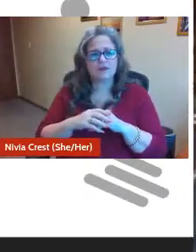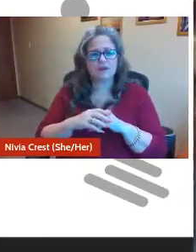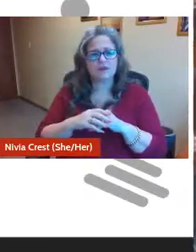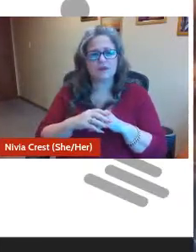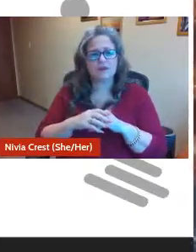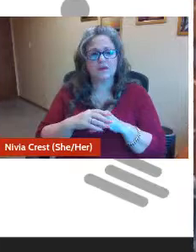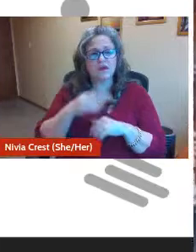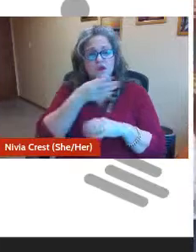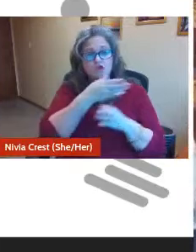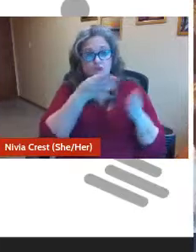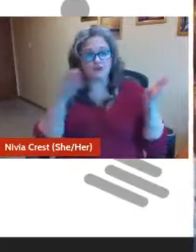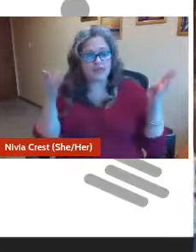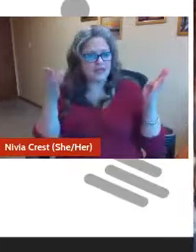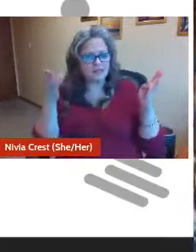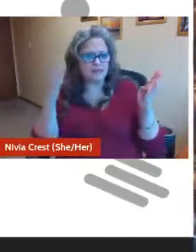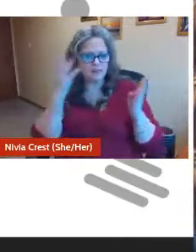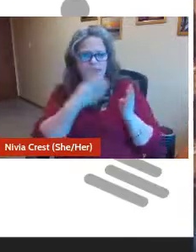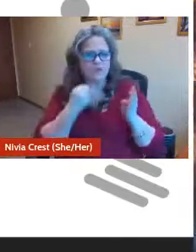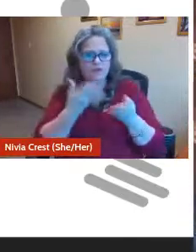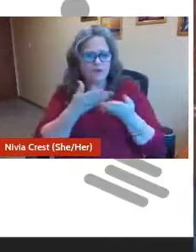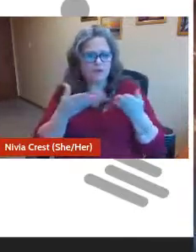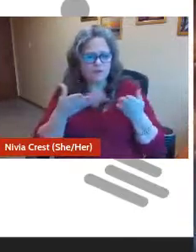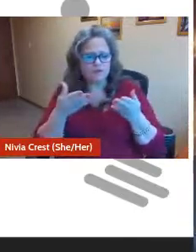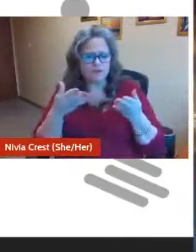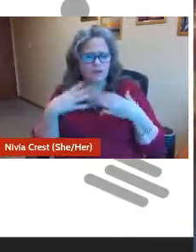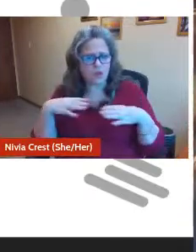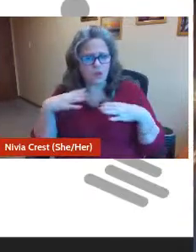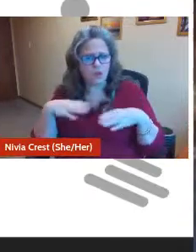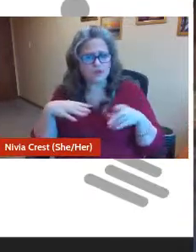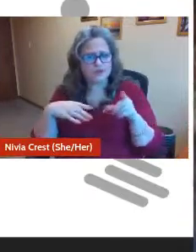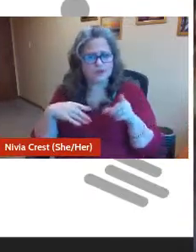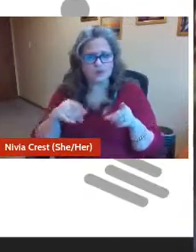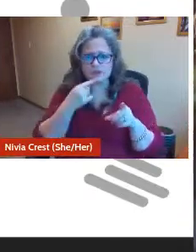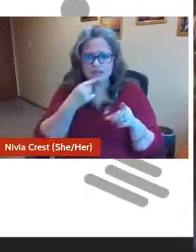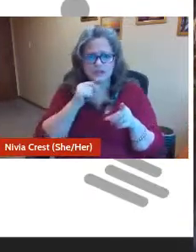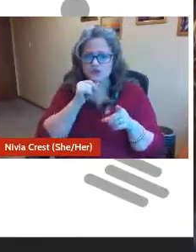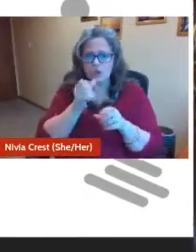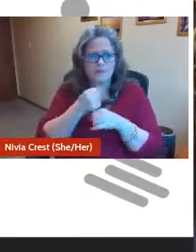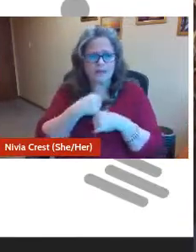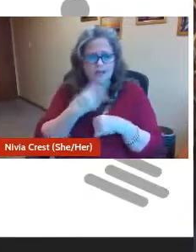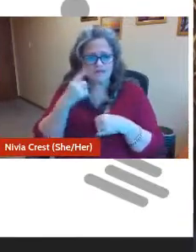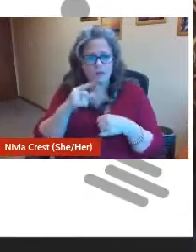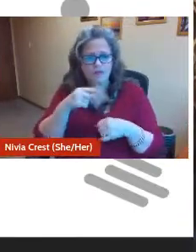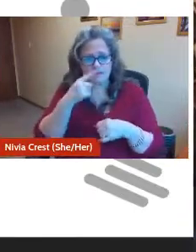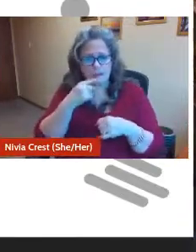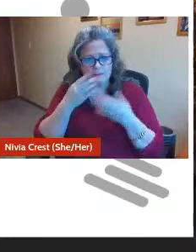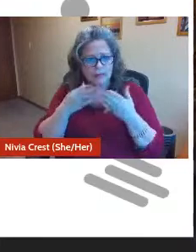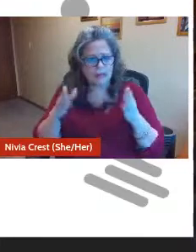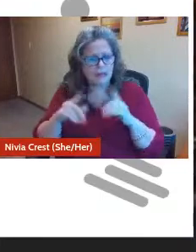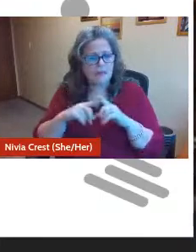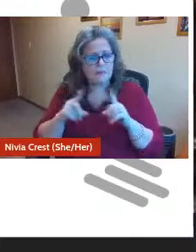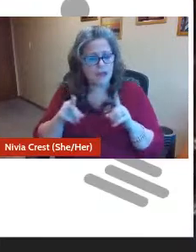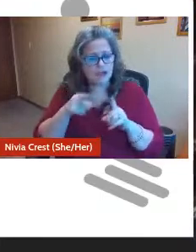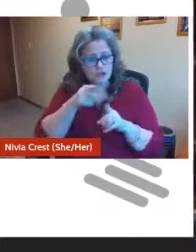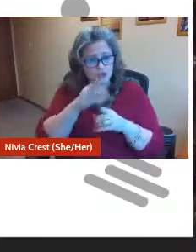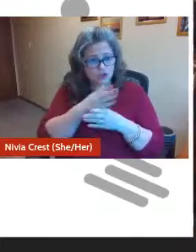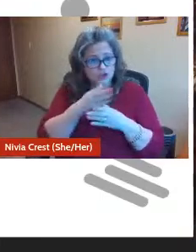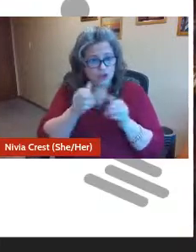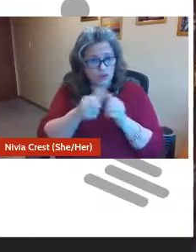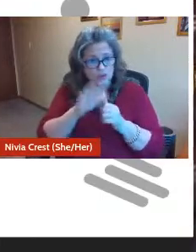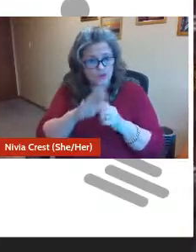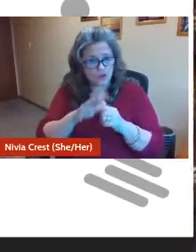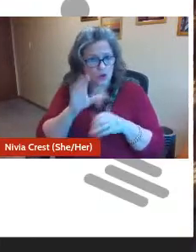So these pieces, you said that you don't make for the public, but right. Do you share with